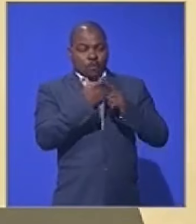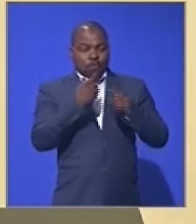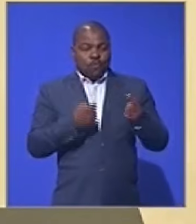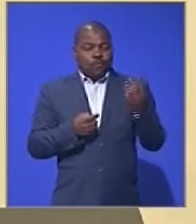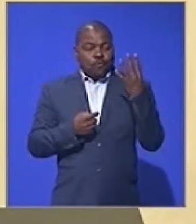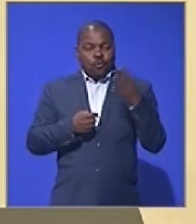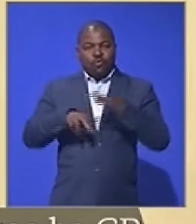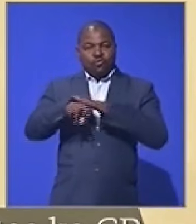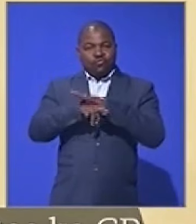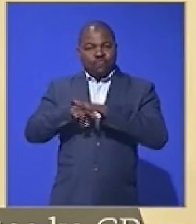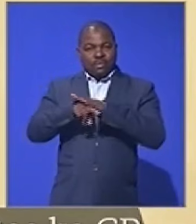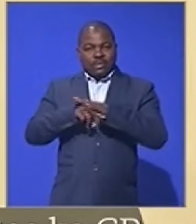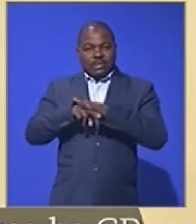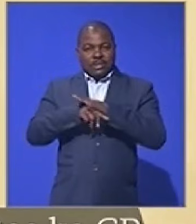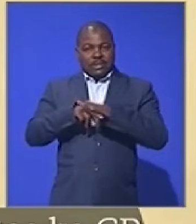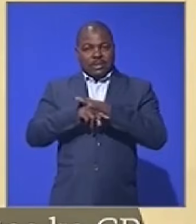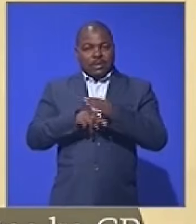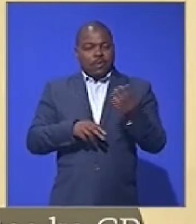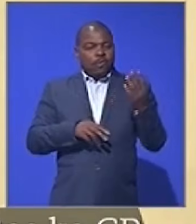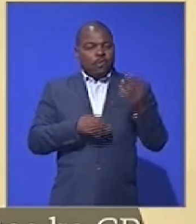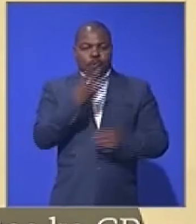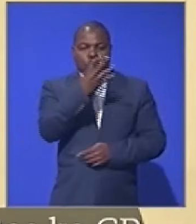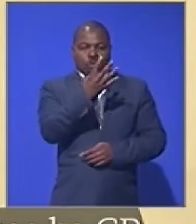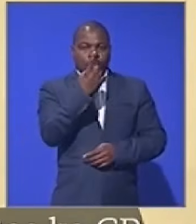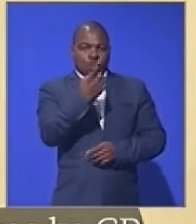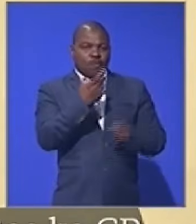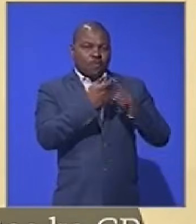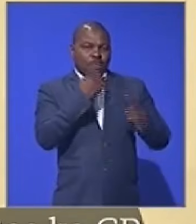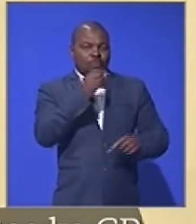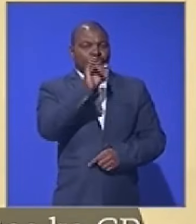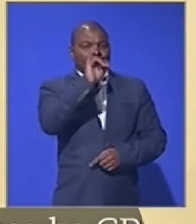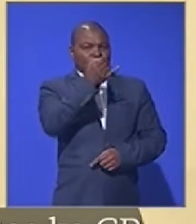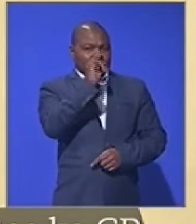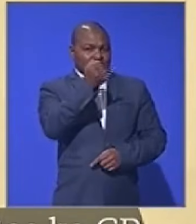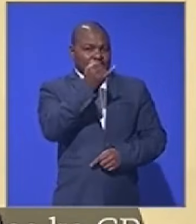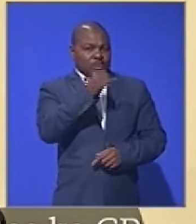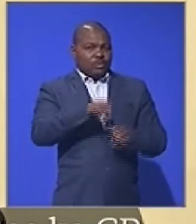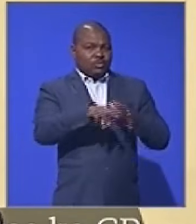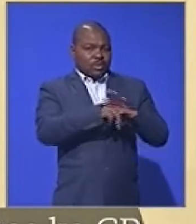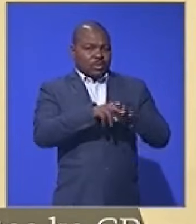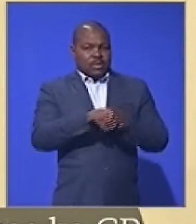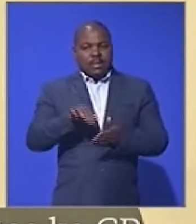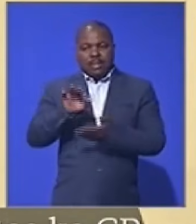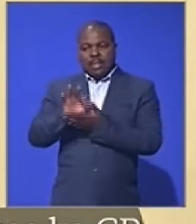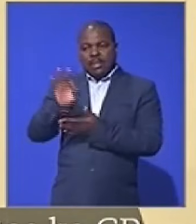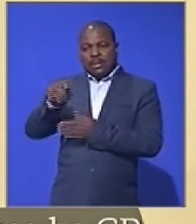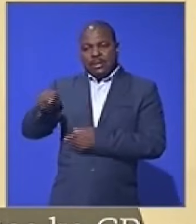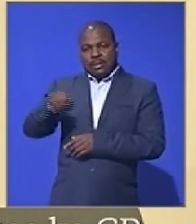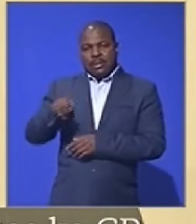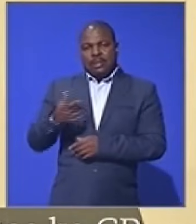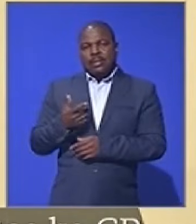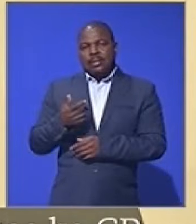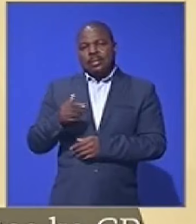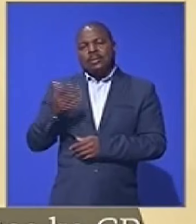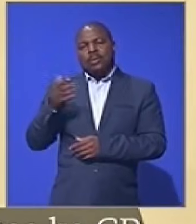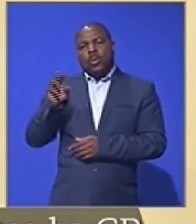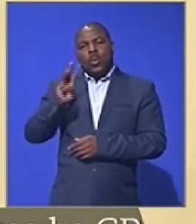regions, 41 in Johannesburg region, and 13 in what we call City West